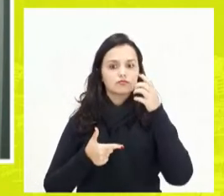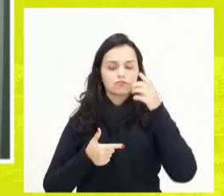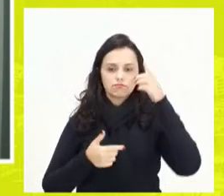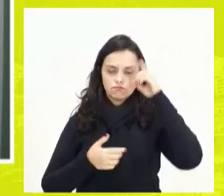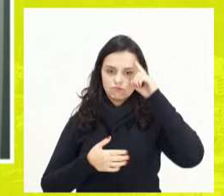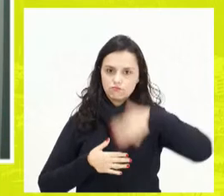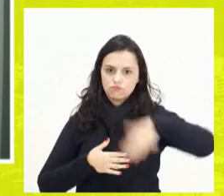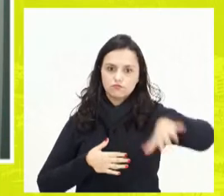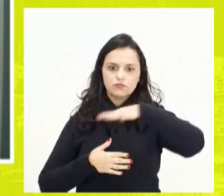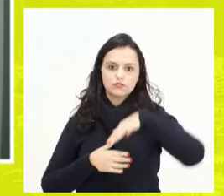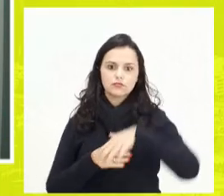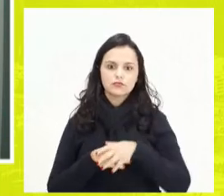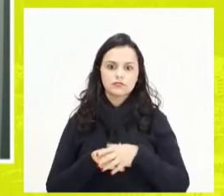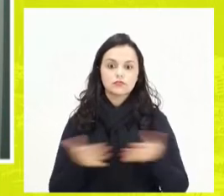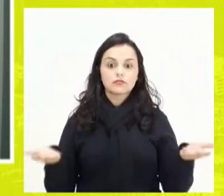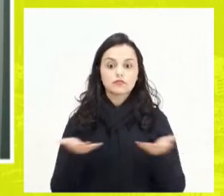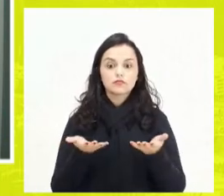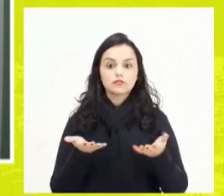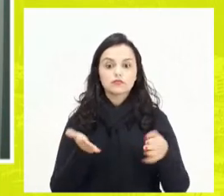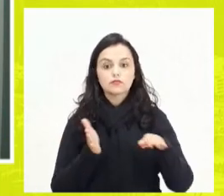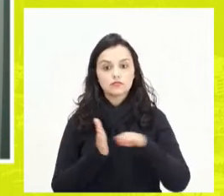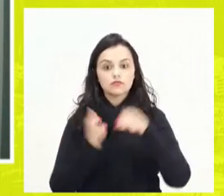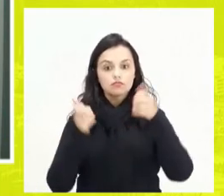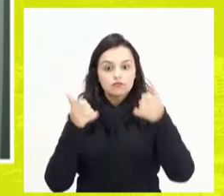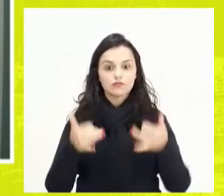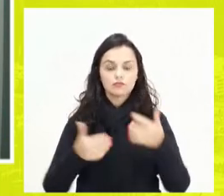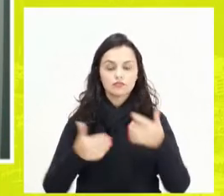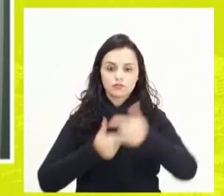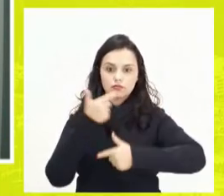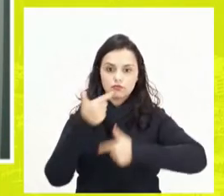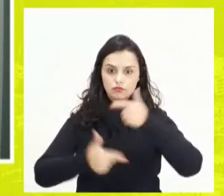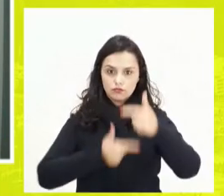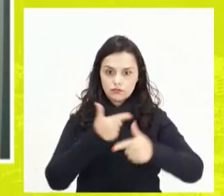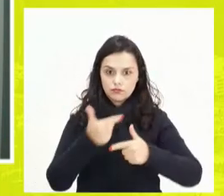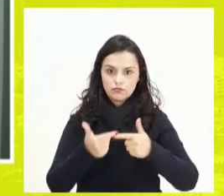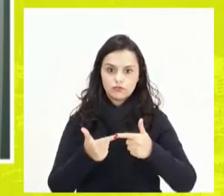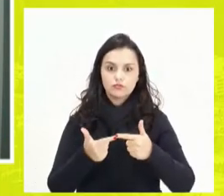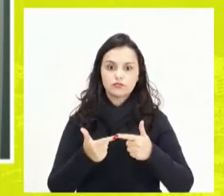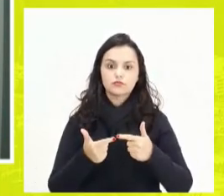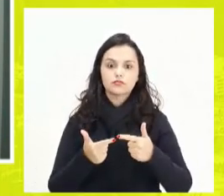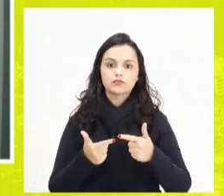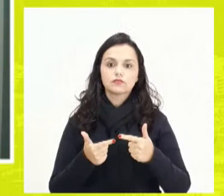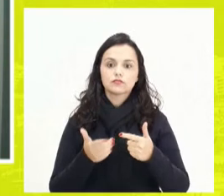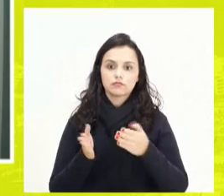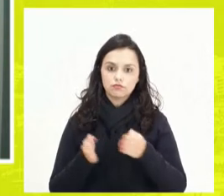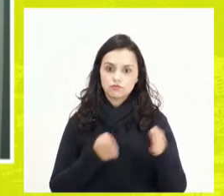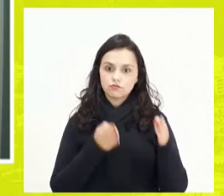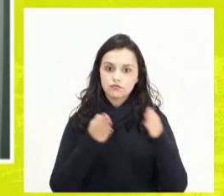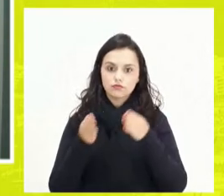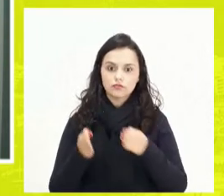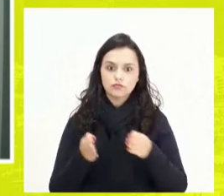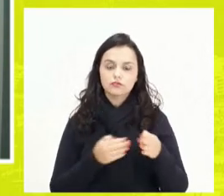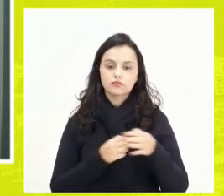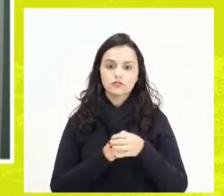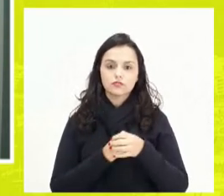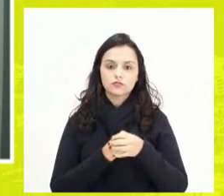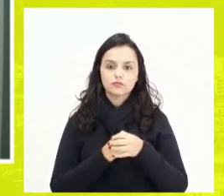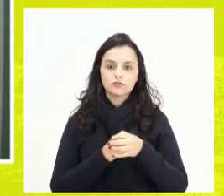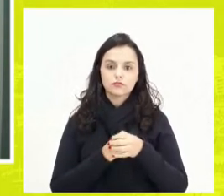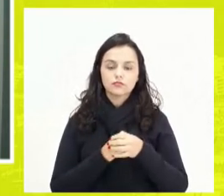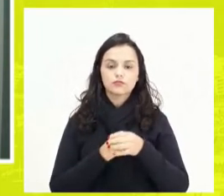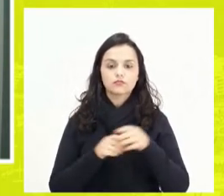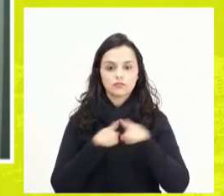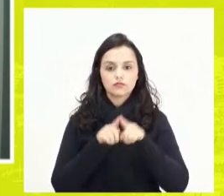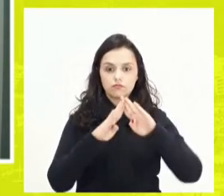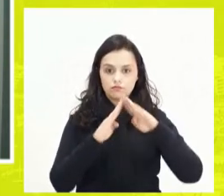days i come here to bring a bit of work we have developed at nida and we